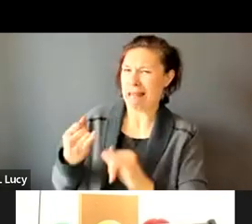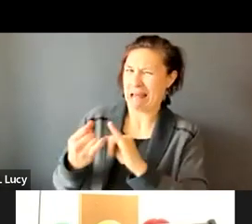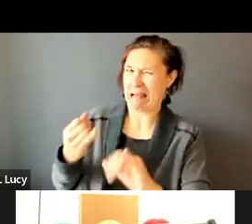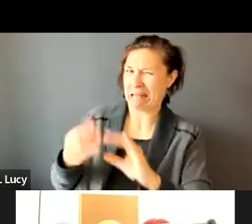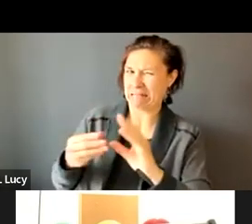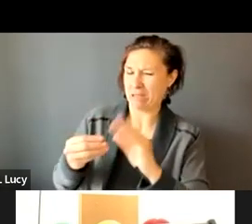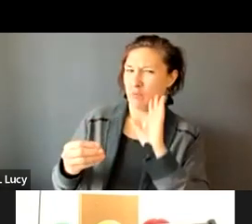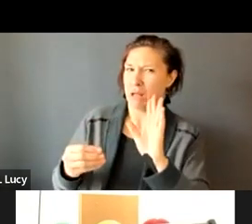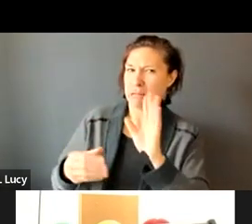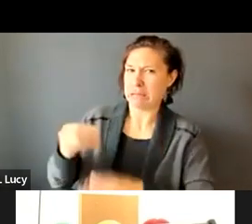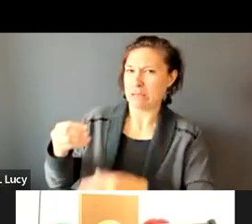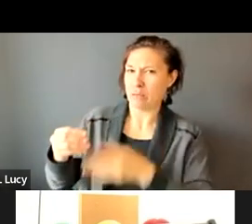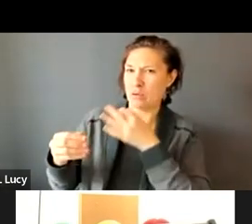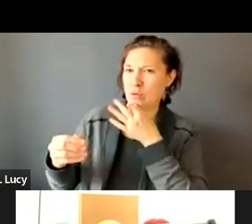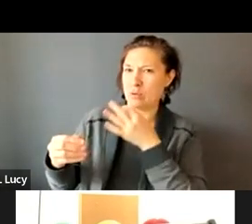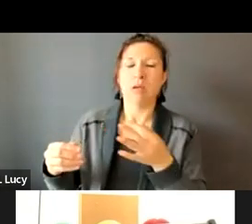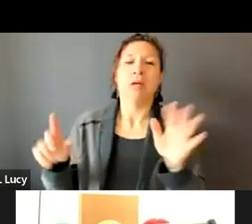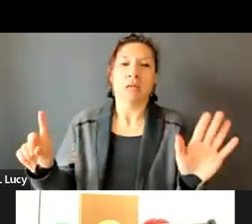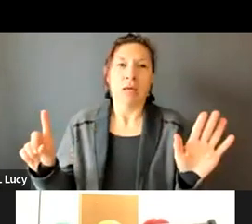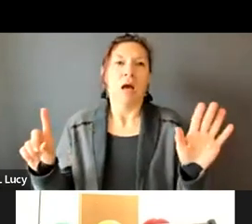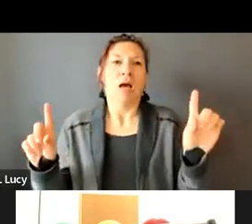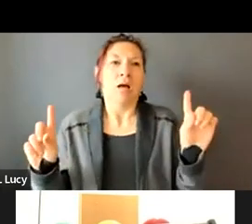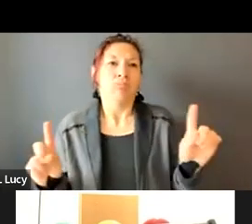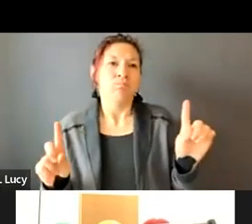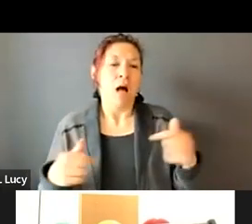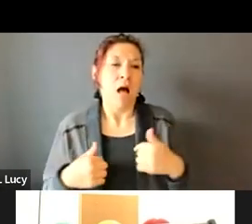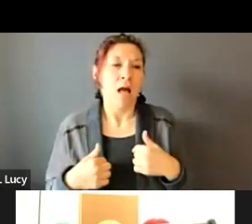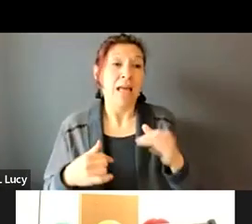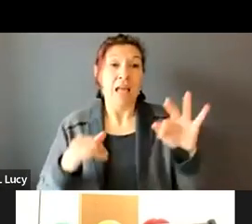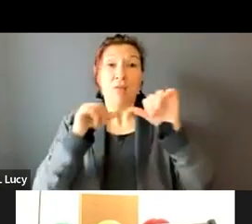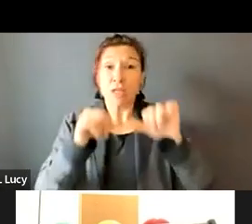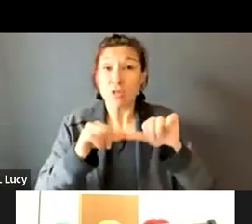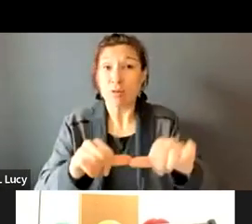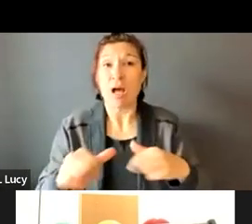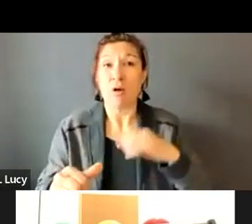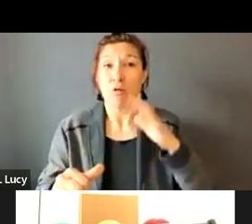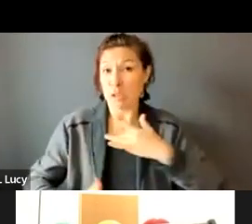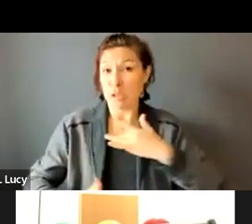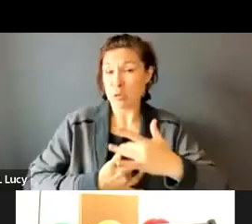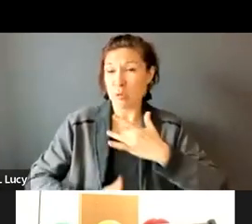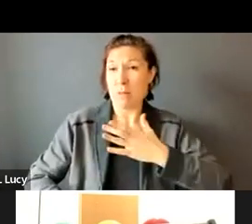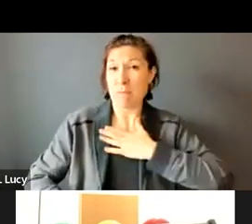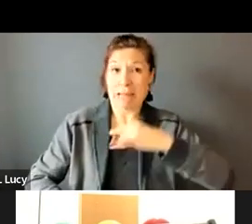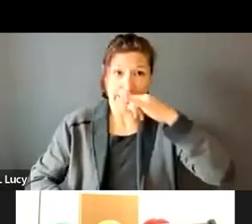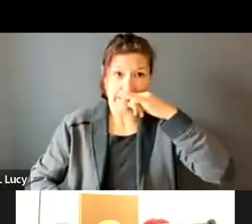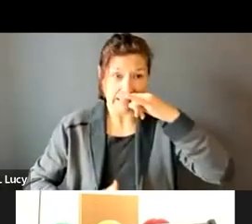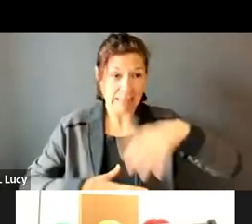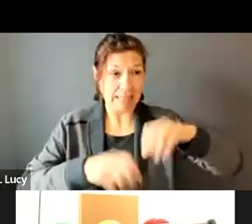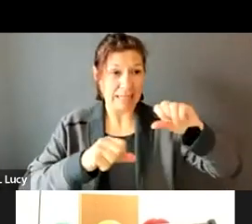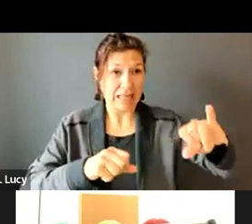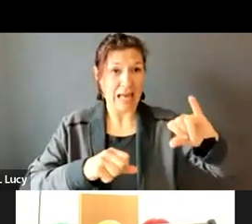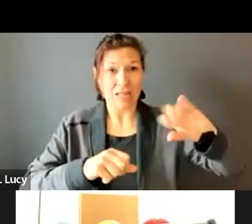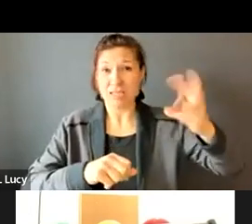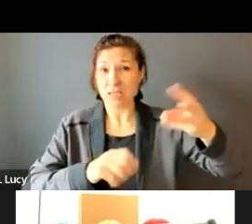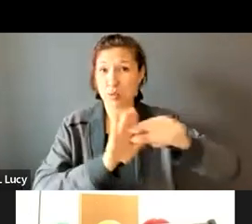like if mice I would be anxious about my own child taking that survey in sixth grade